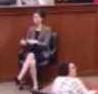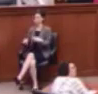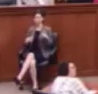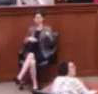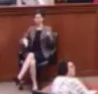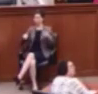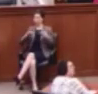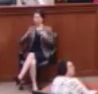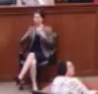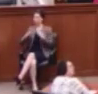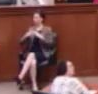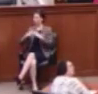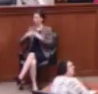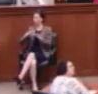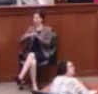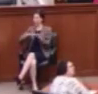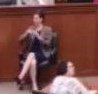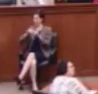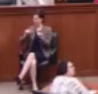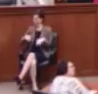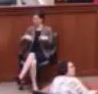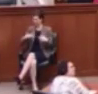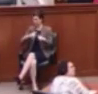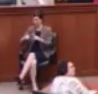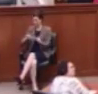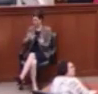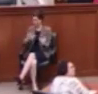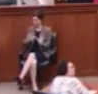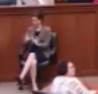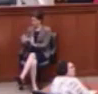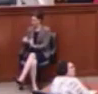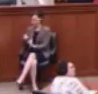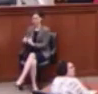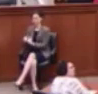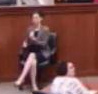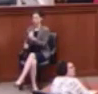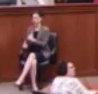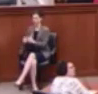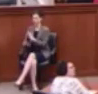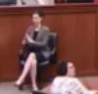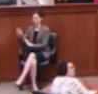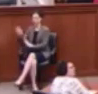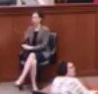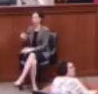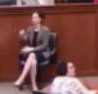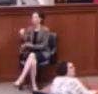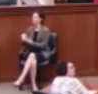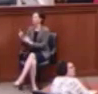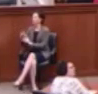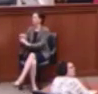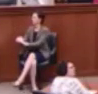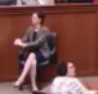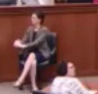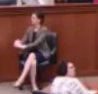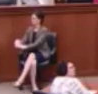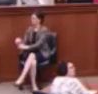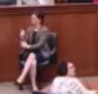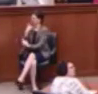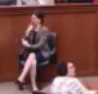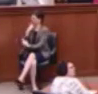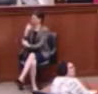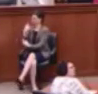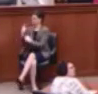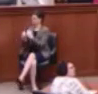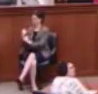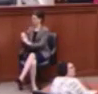and technical college system in this state. We had over 20,000 additional people participating in this area within our colleges over